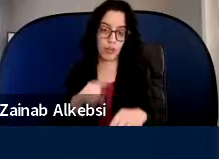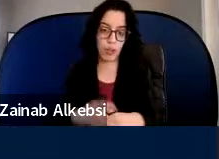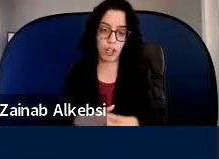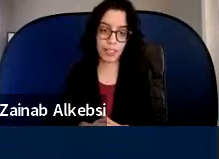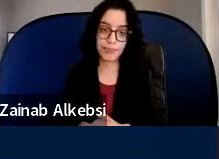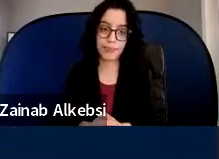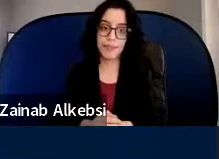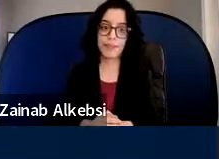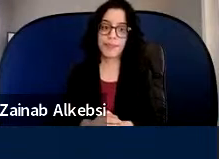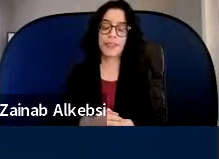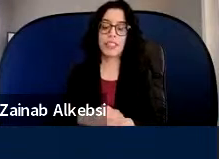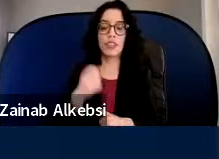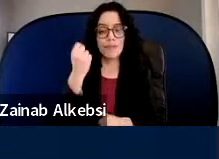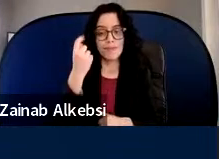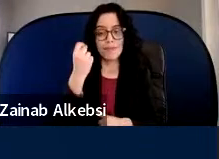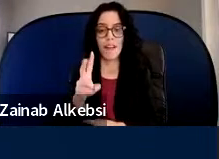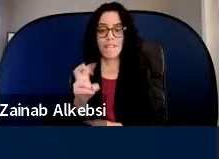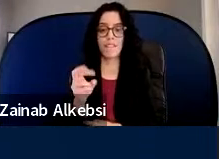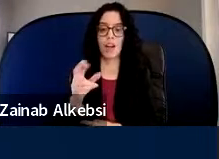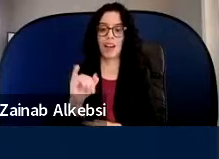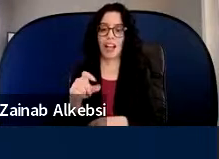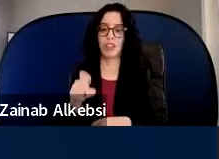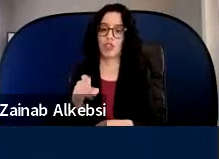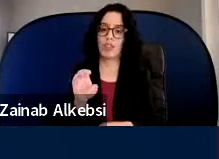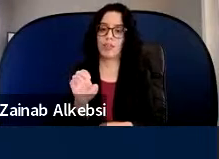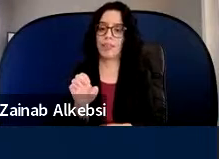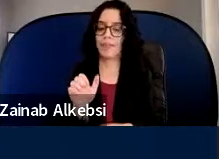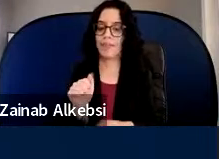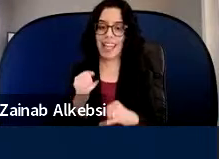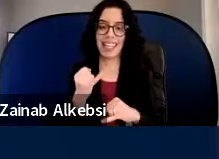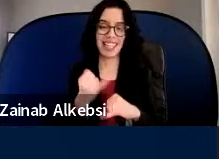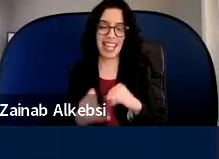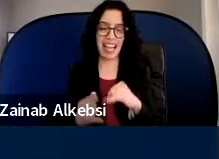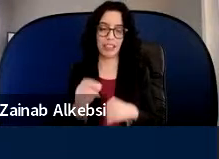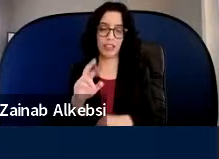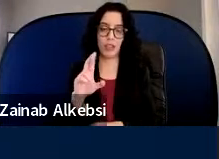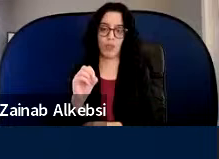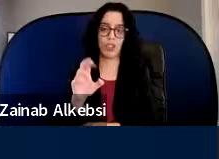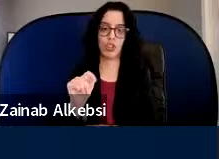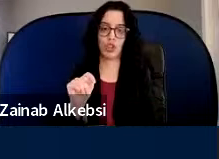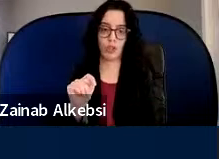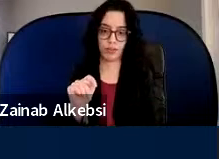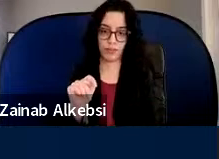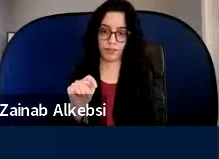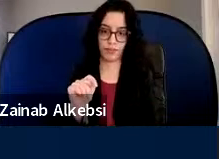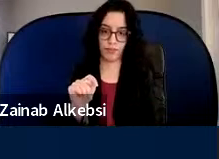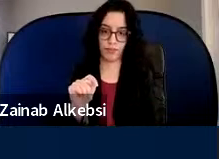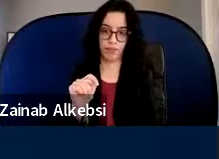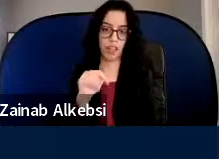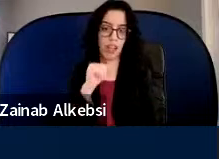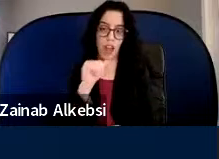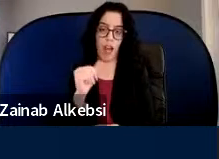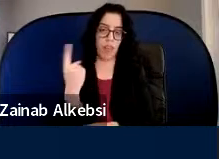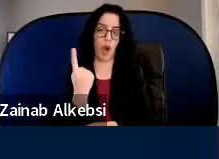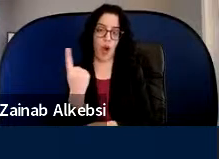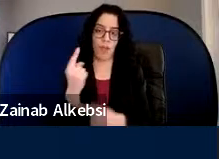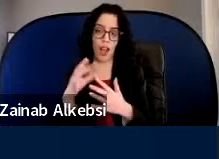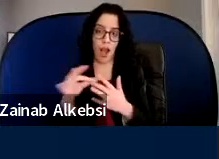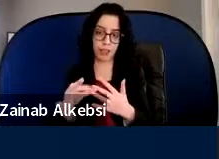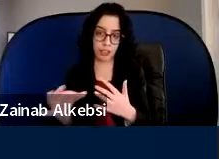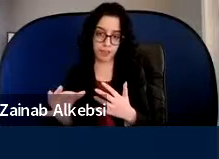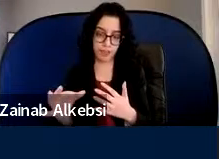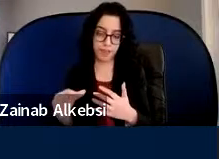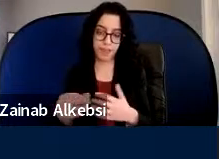may find that some staff are very well trained, but they leave to other environments and subsequent staff get no training on the equipment and how to use